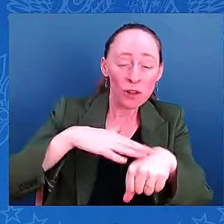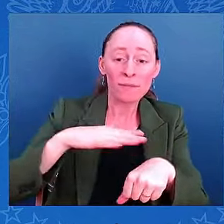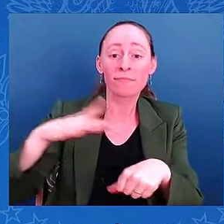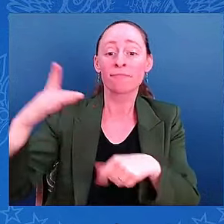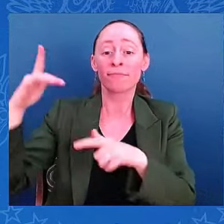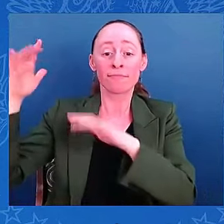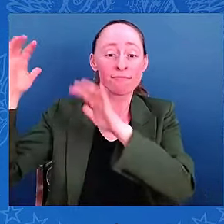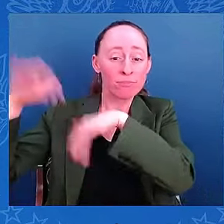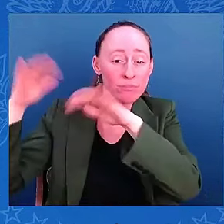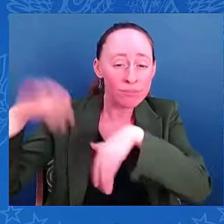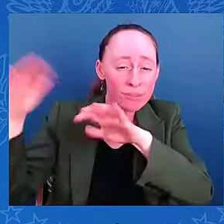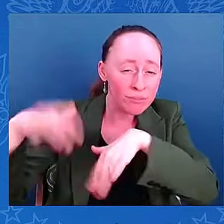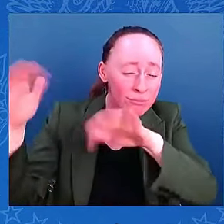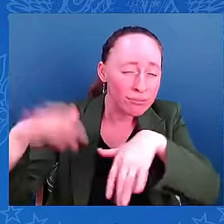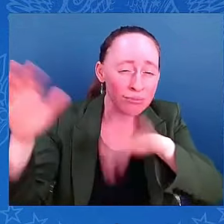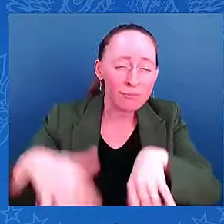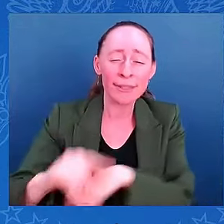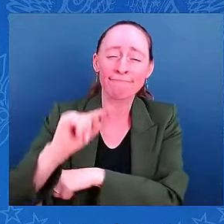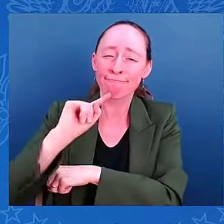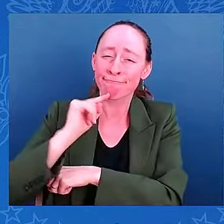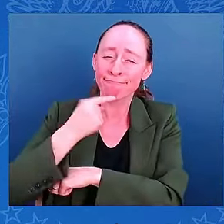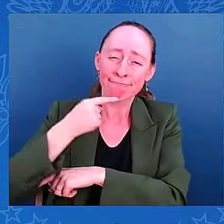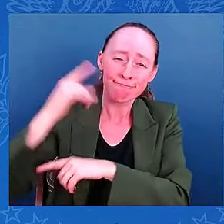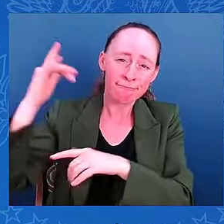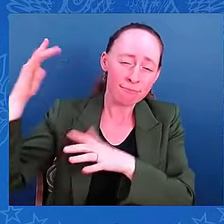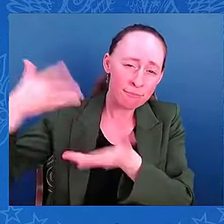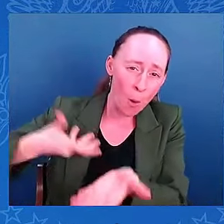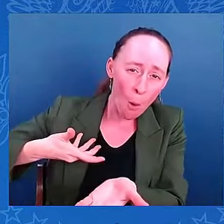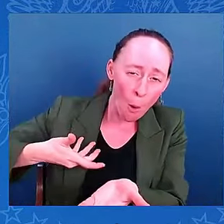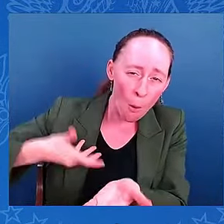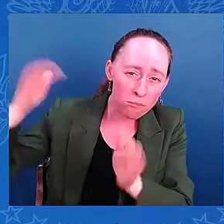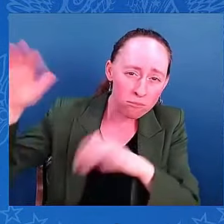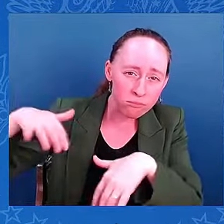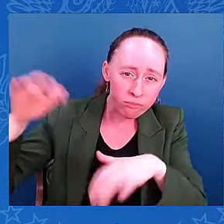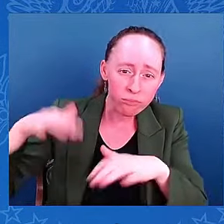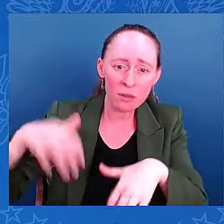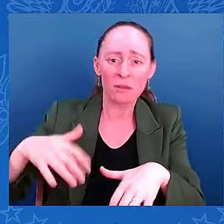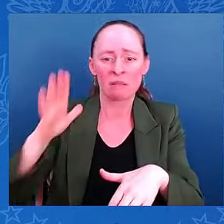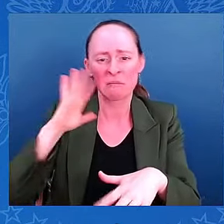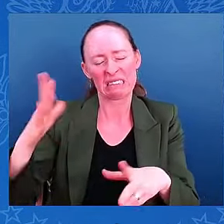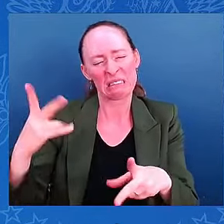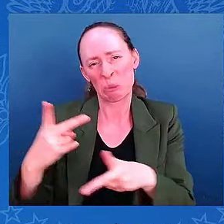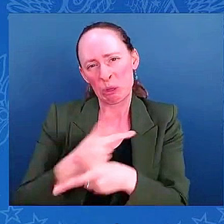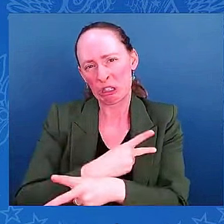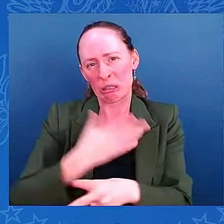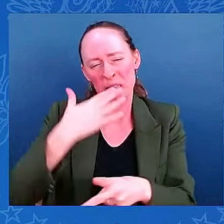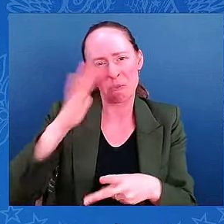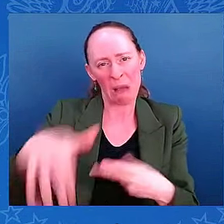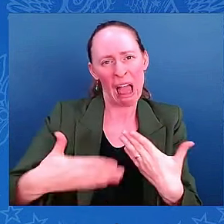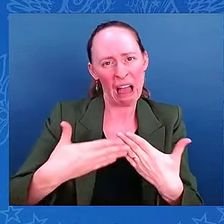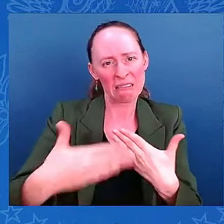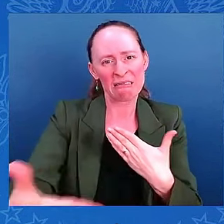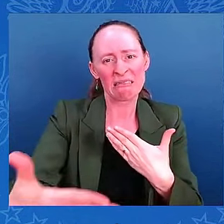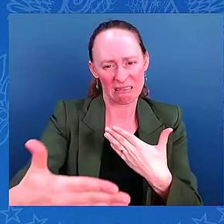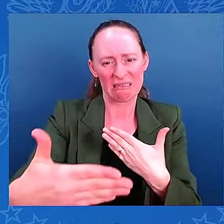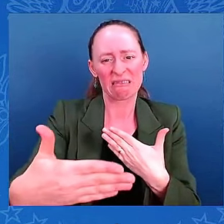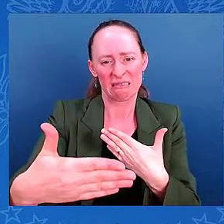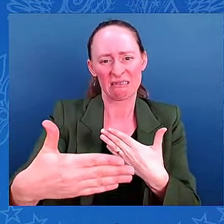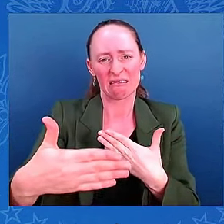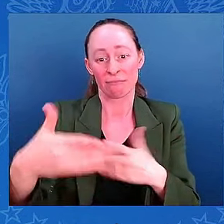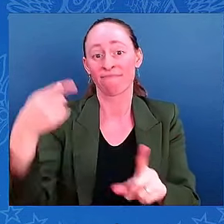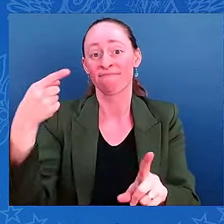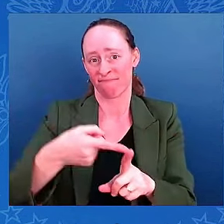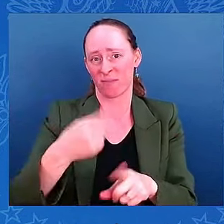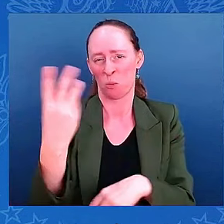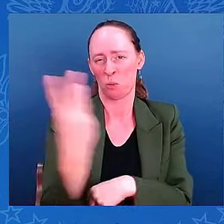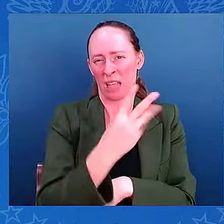and conditions are going to rapidly deteriorate over the next few hours, especially where landfall is going to occur along the west coast. That's where we're